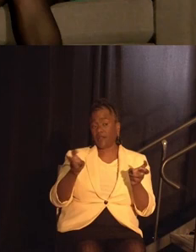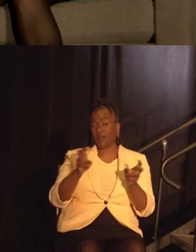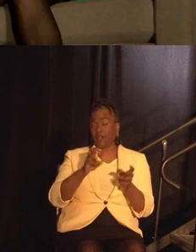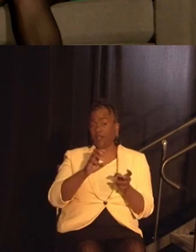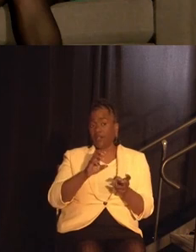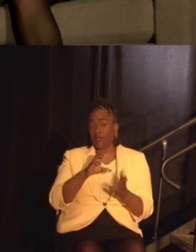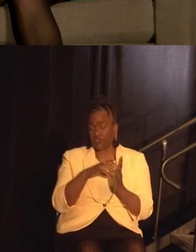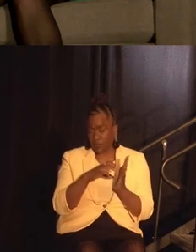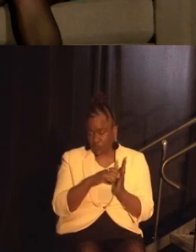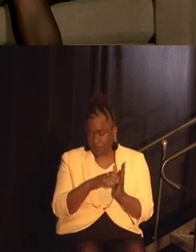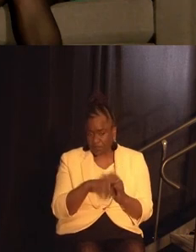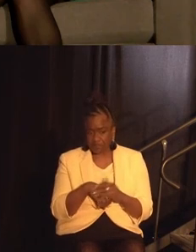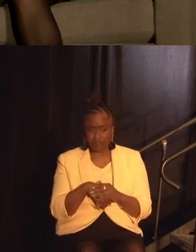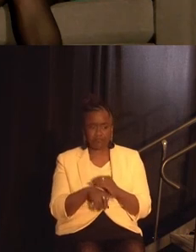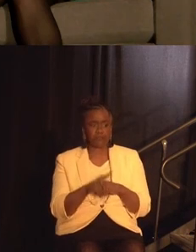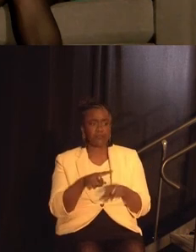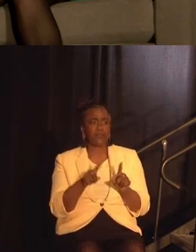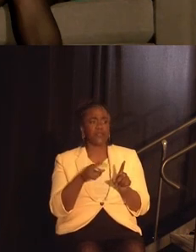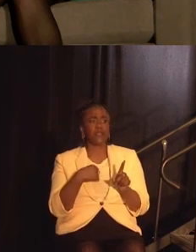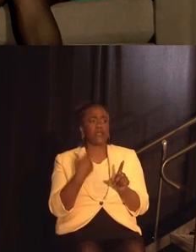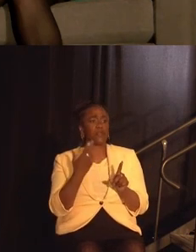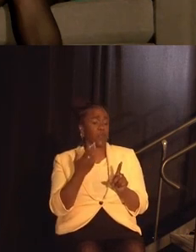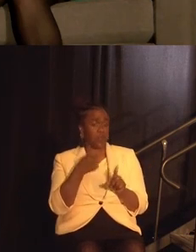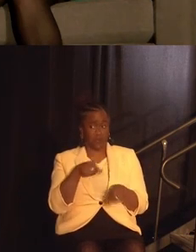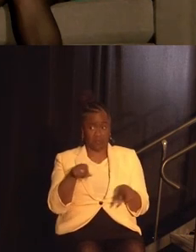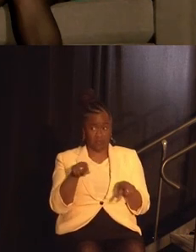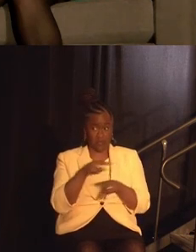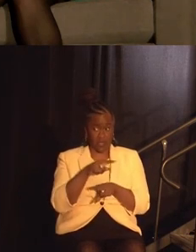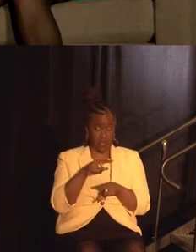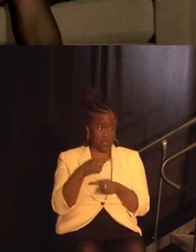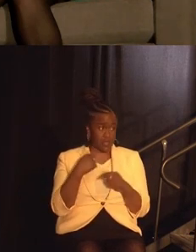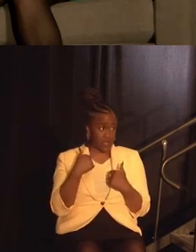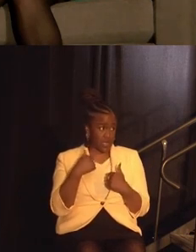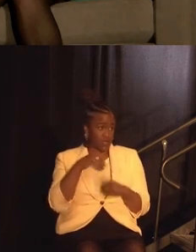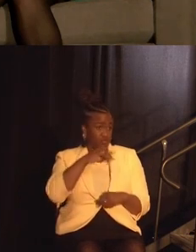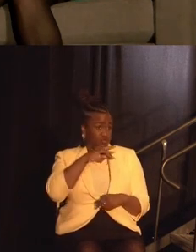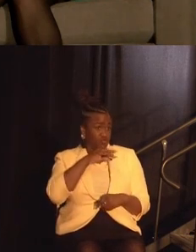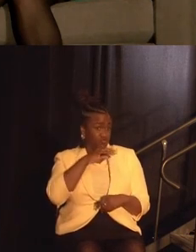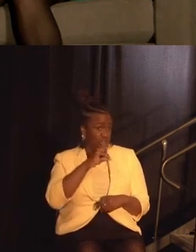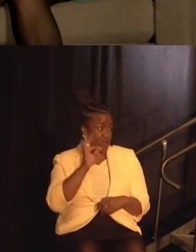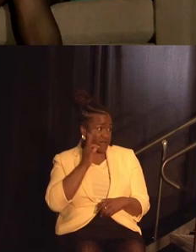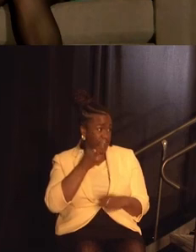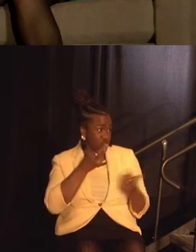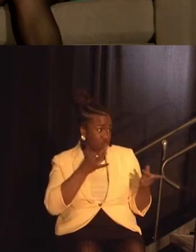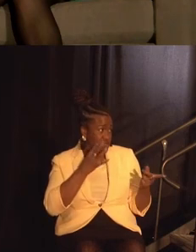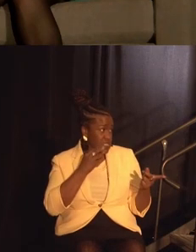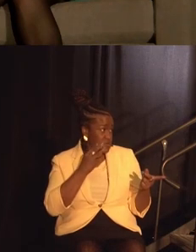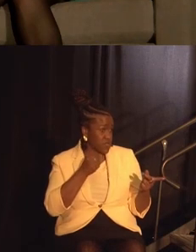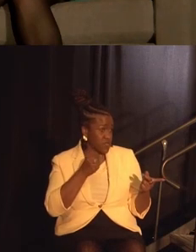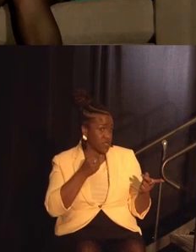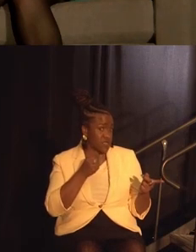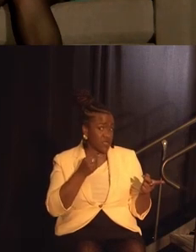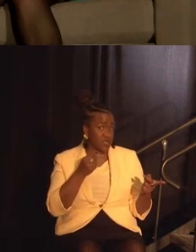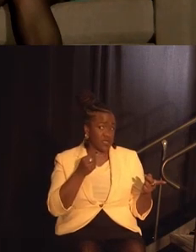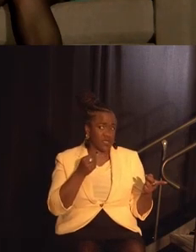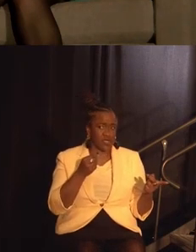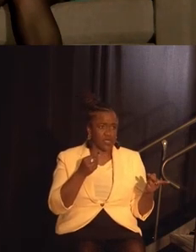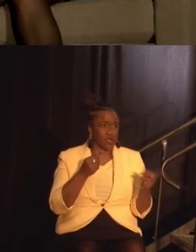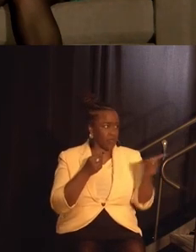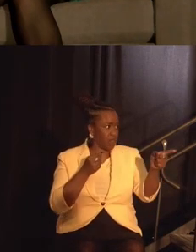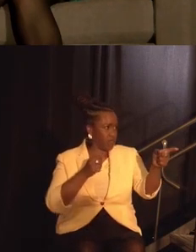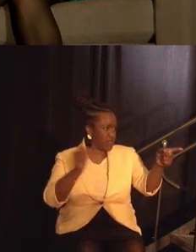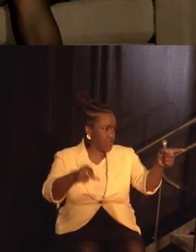chapter. But I don't know if any of you have had dragon fruit or I hear like a